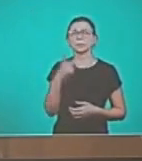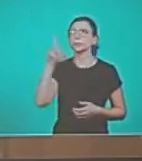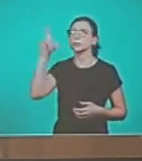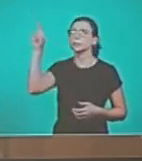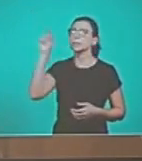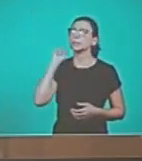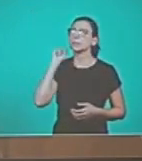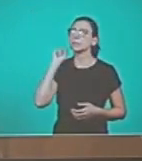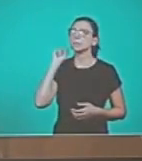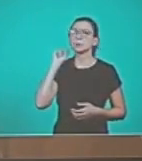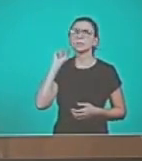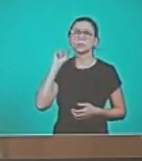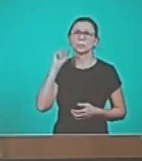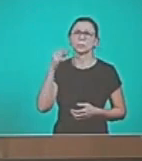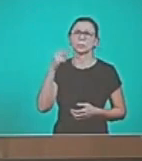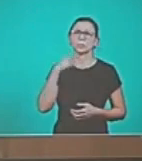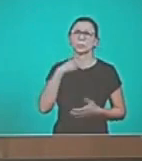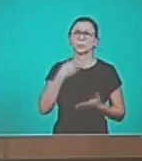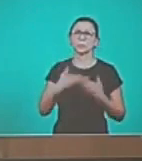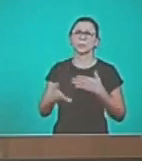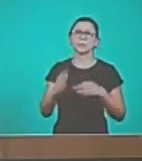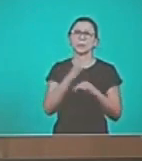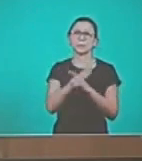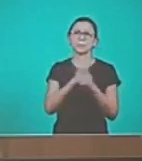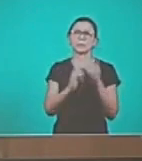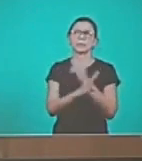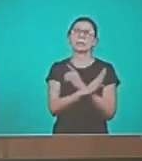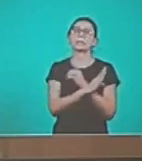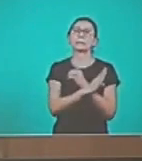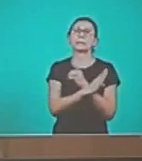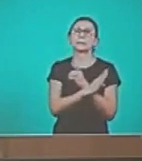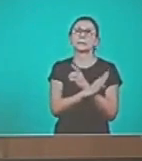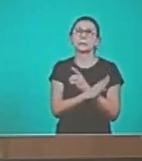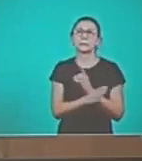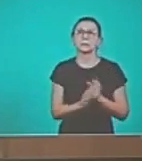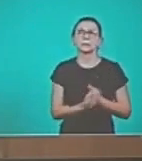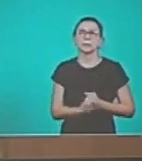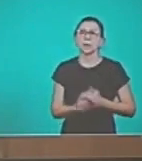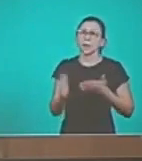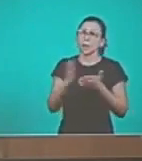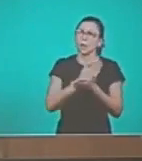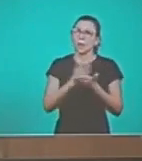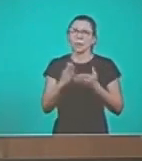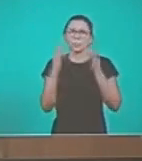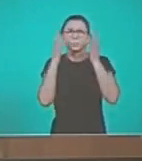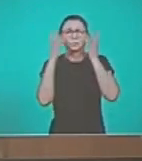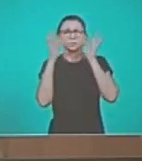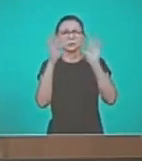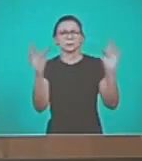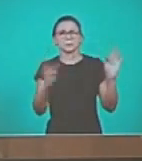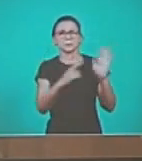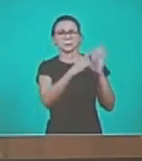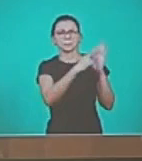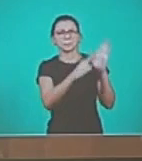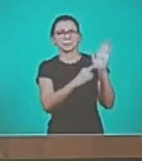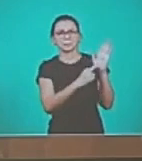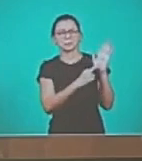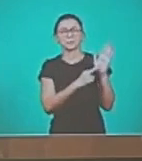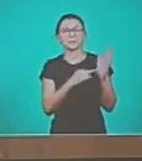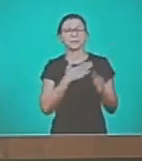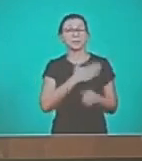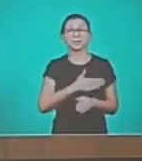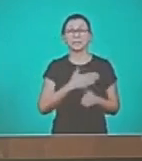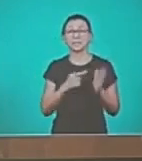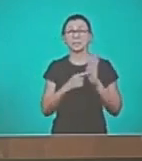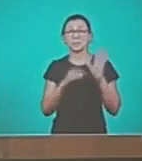already become convert. We cannot let go of the Sunday school. I'm just giving here a couple of testimonies.